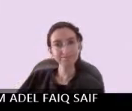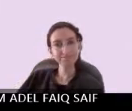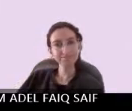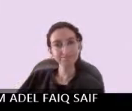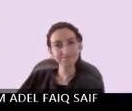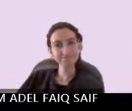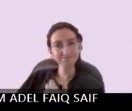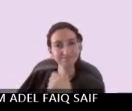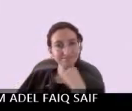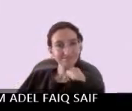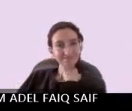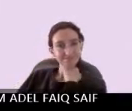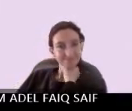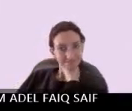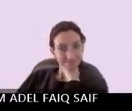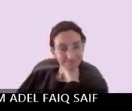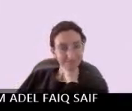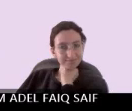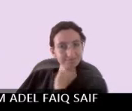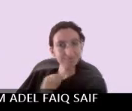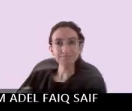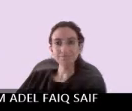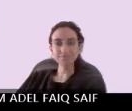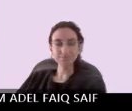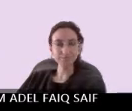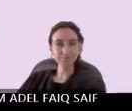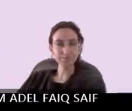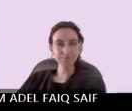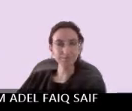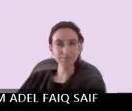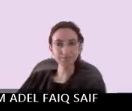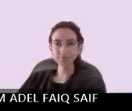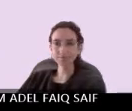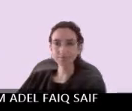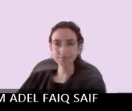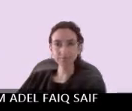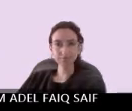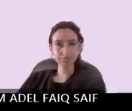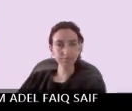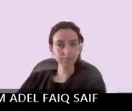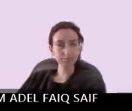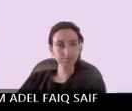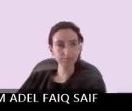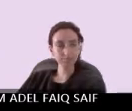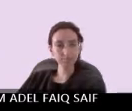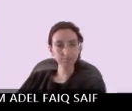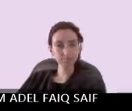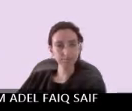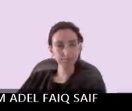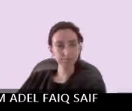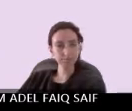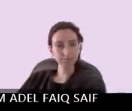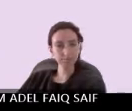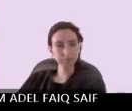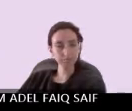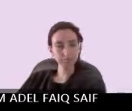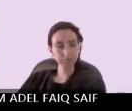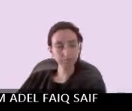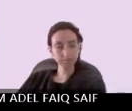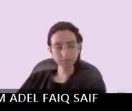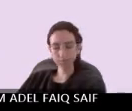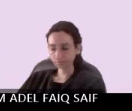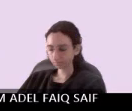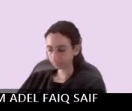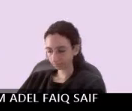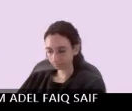work in attosecond physics. I also thank all our participants from Jordan and around the world